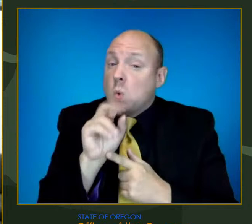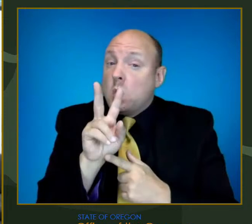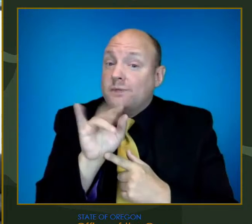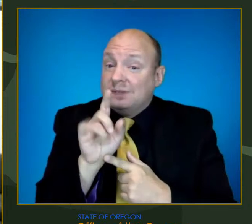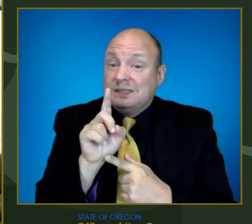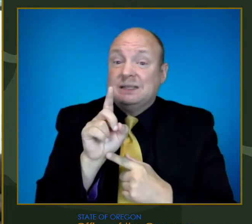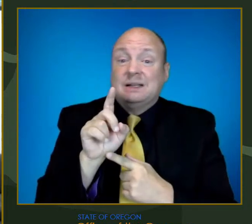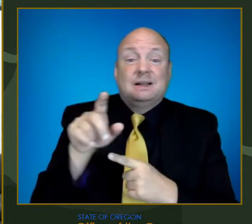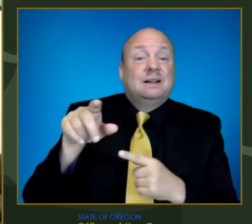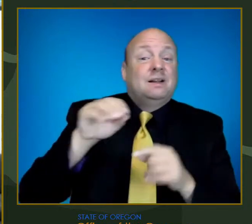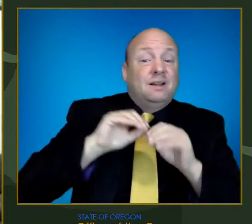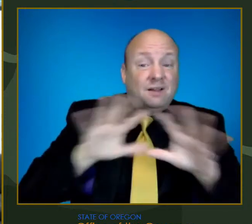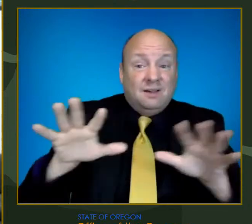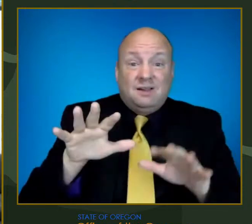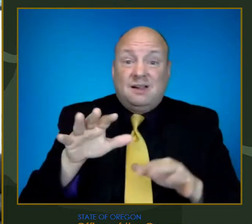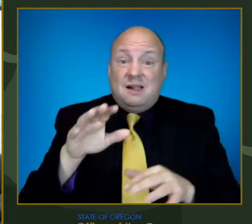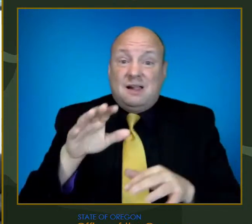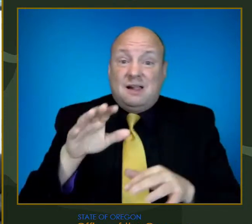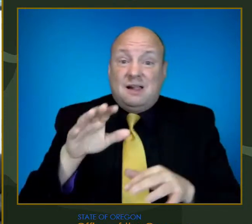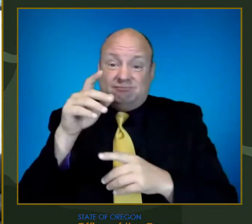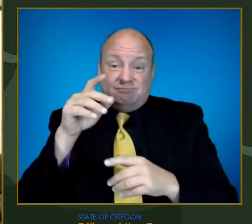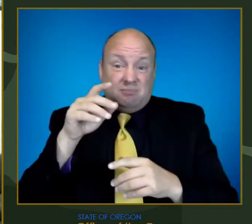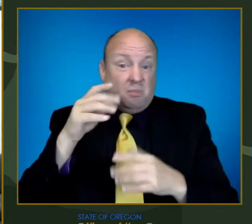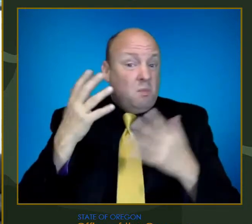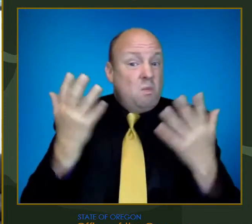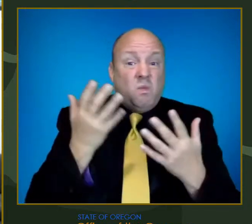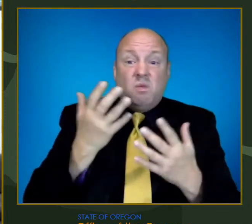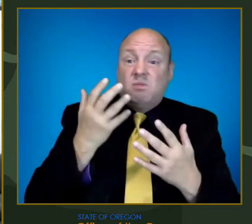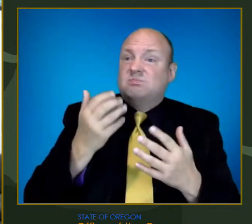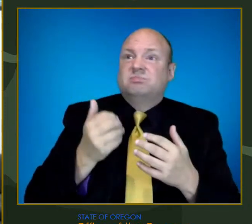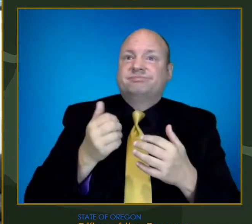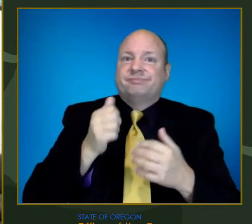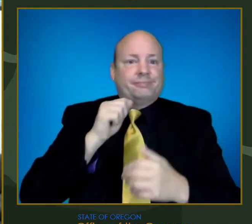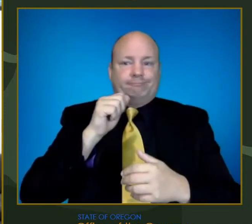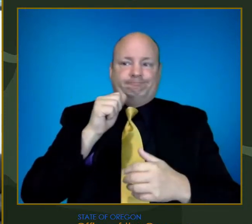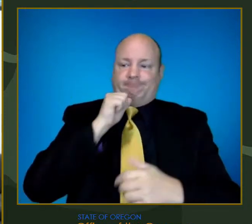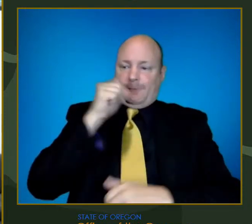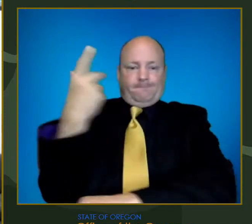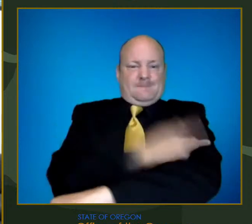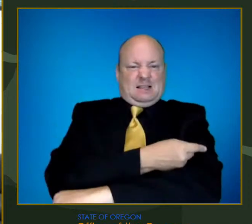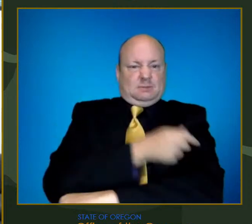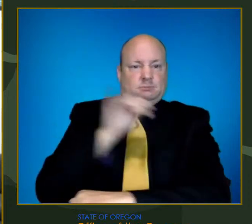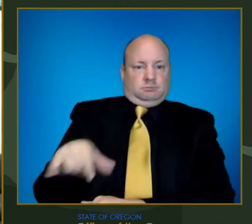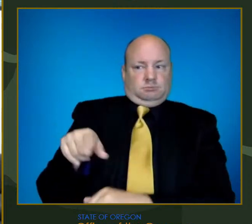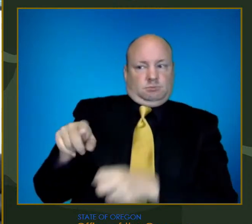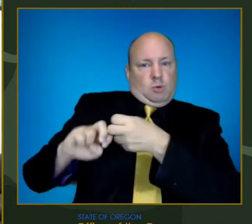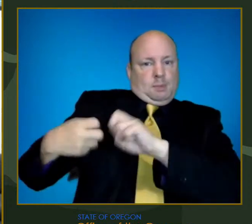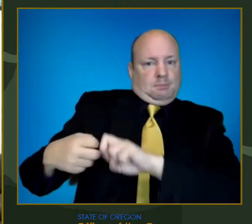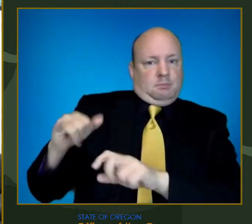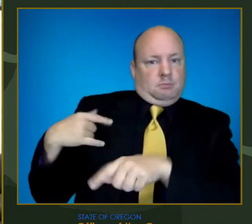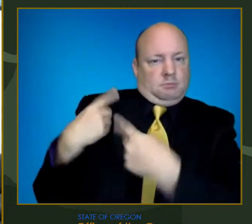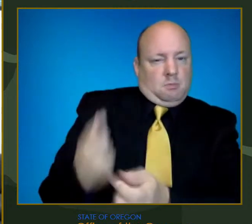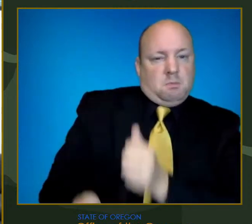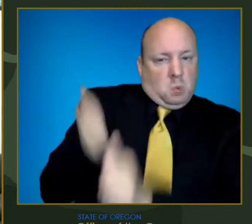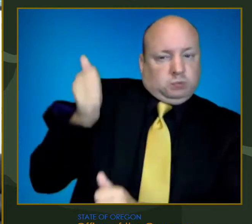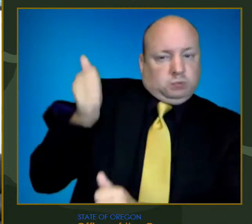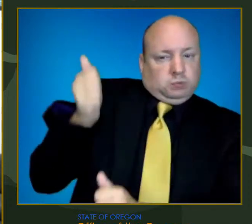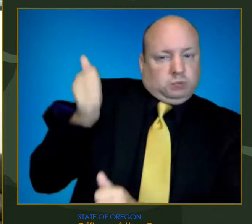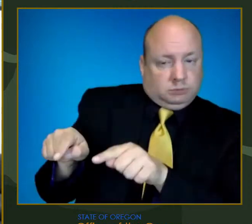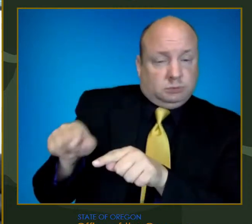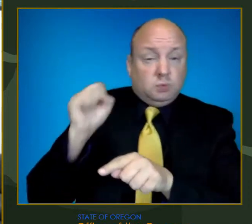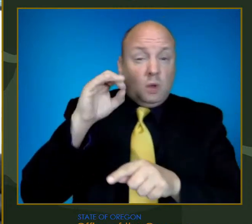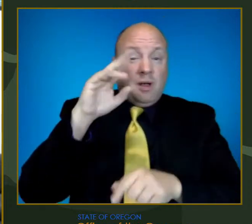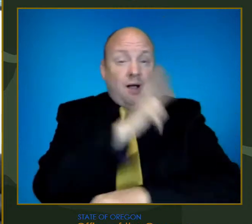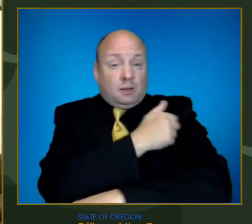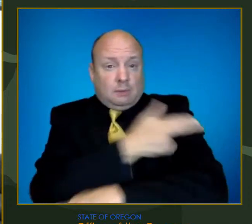adult population still remains unprotected from COVID-19. Overwhelmed hospitals are what happens when such a large reservoir of